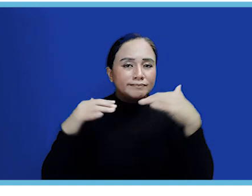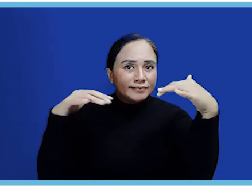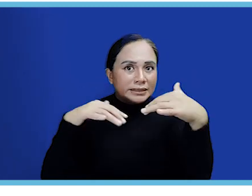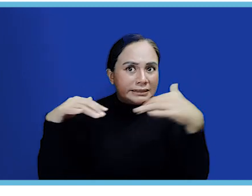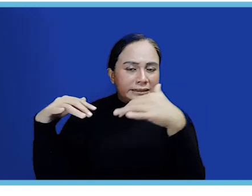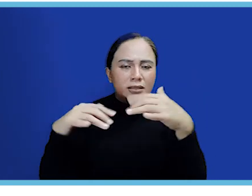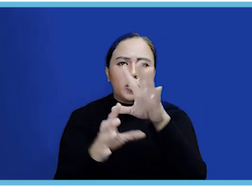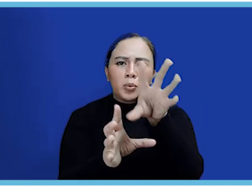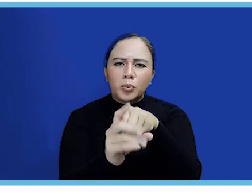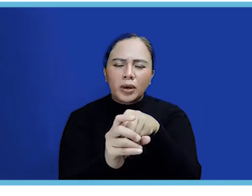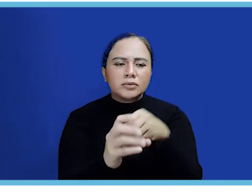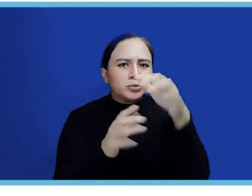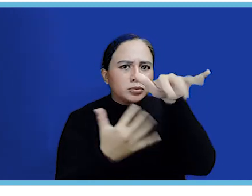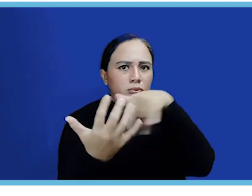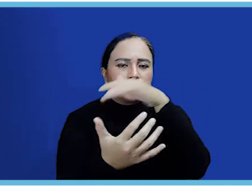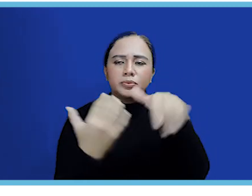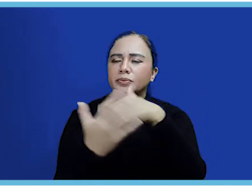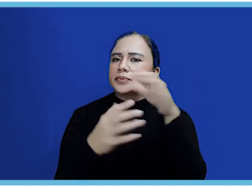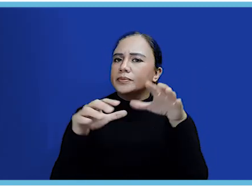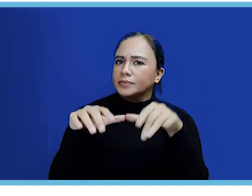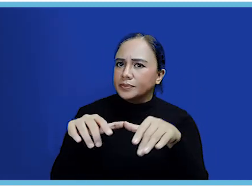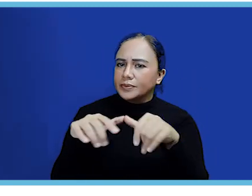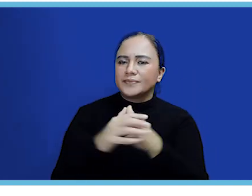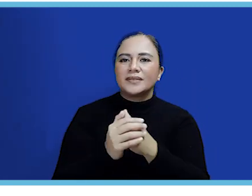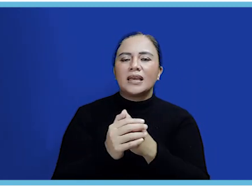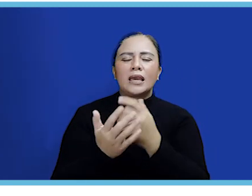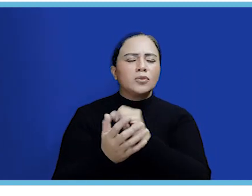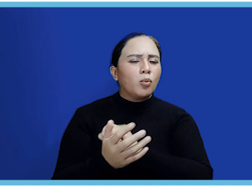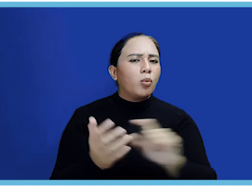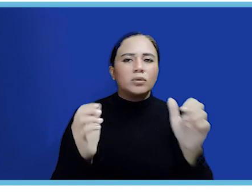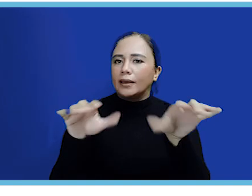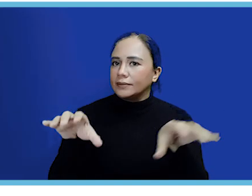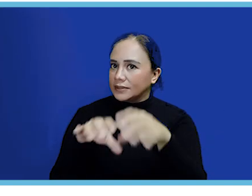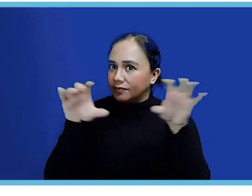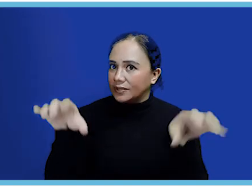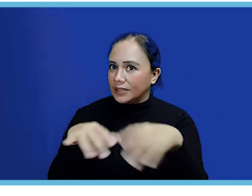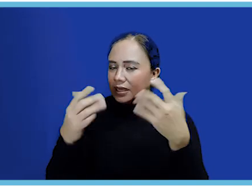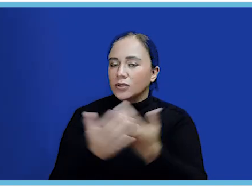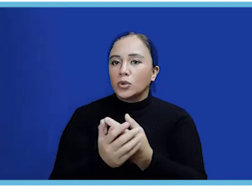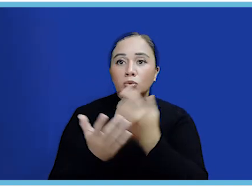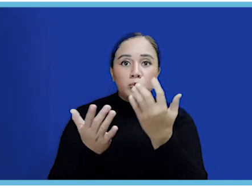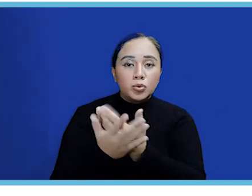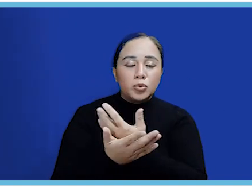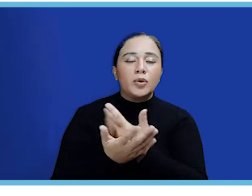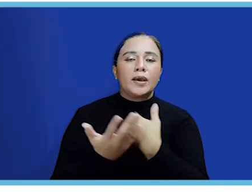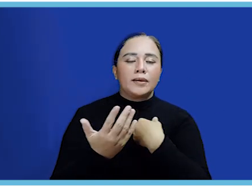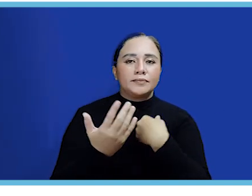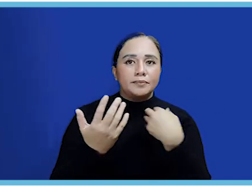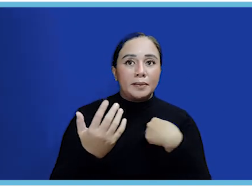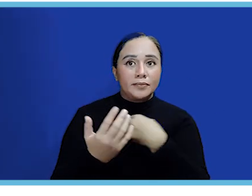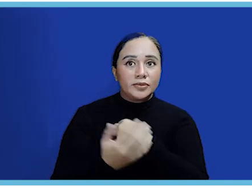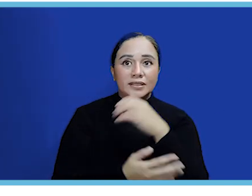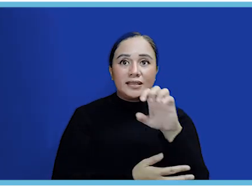sessions on how to include and properly interact with persons with disabilities in all activities to new and current